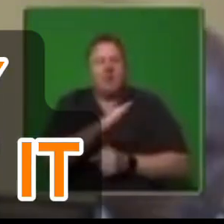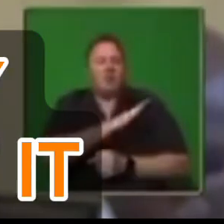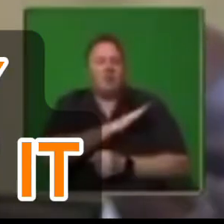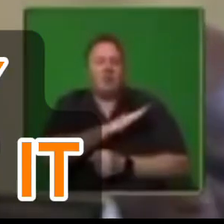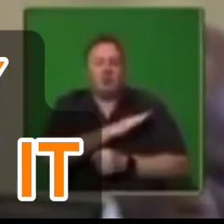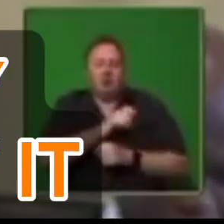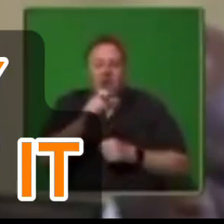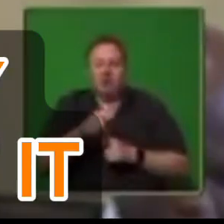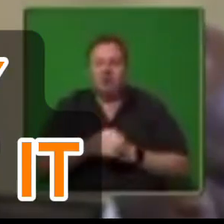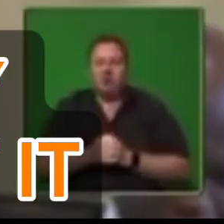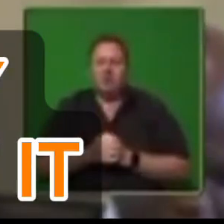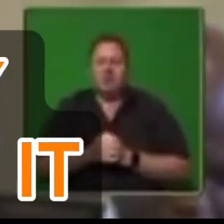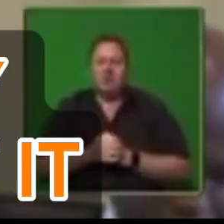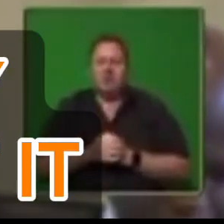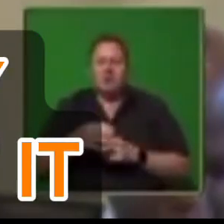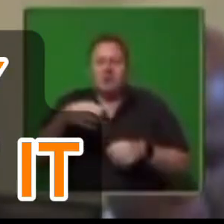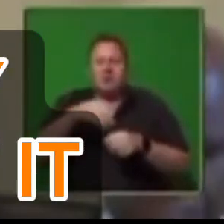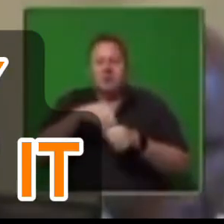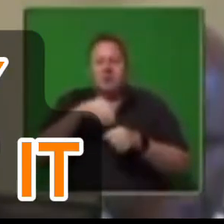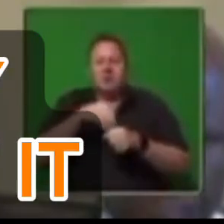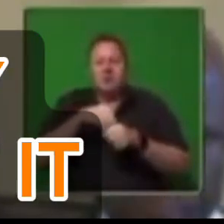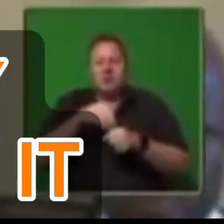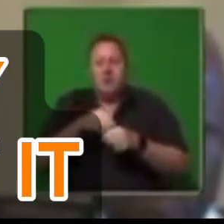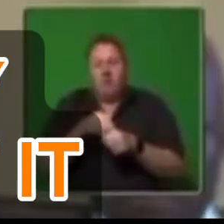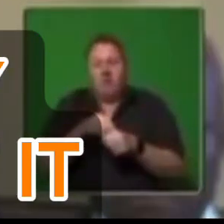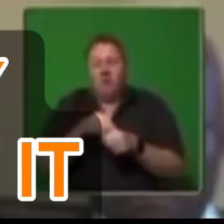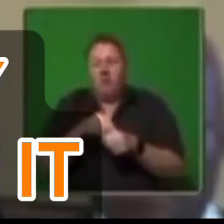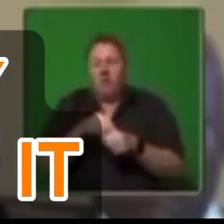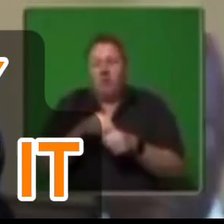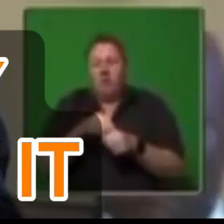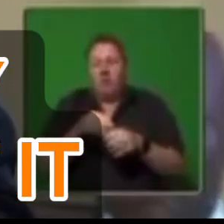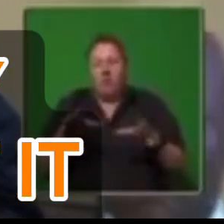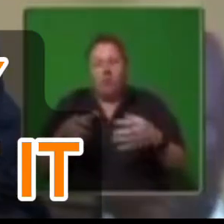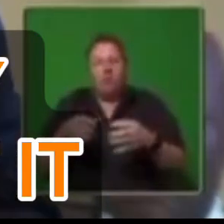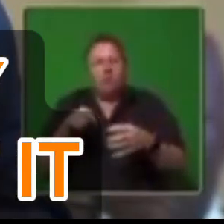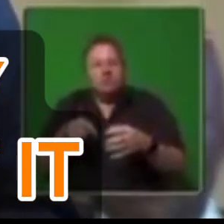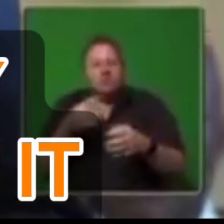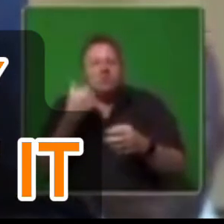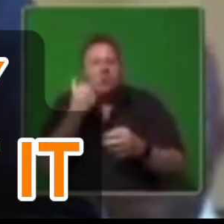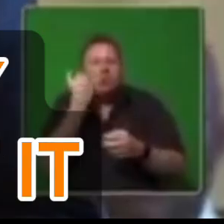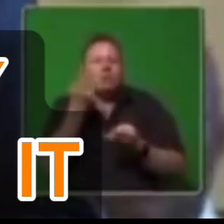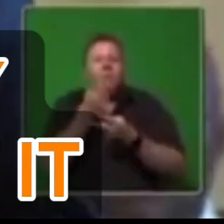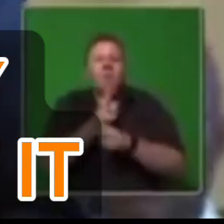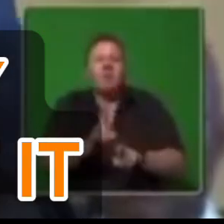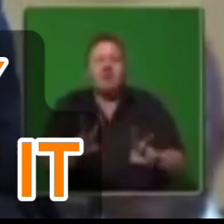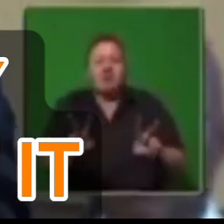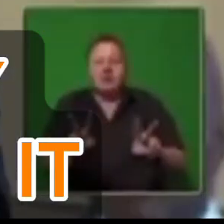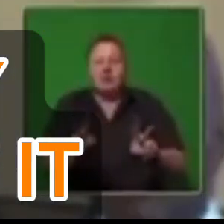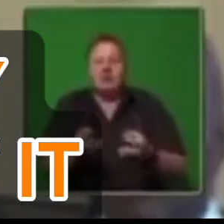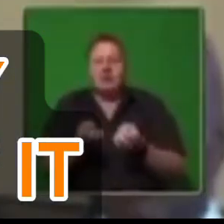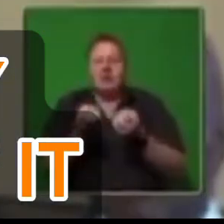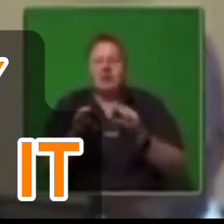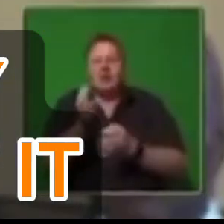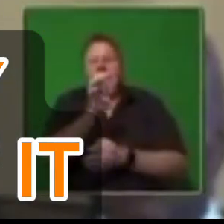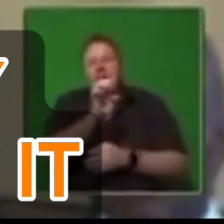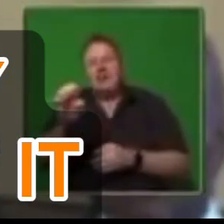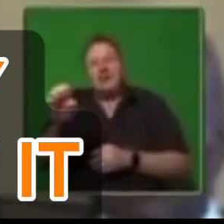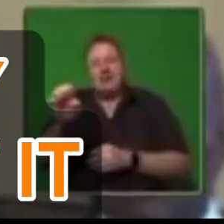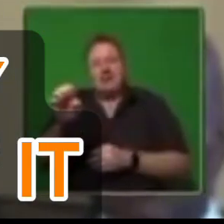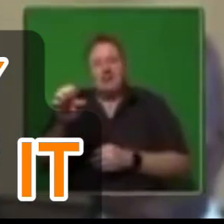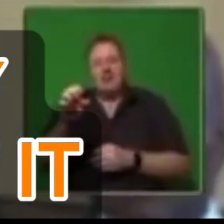soldiers who were part of a mission to bring peace to the Eastern